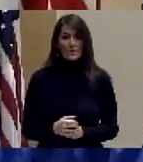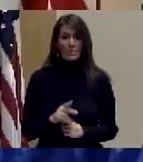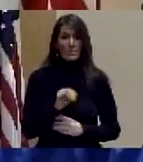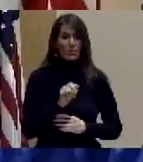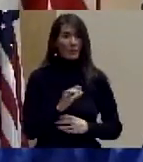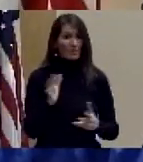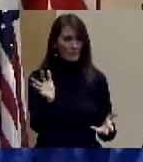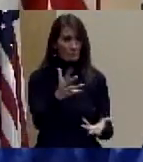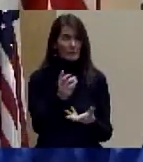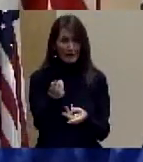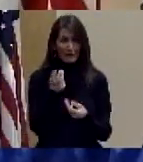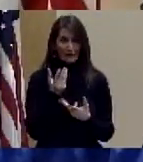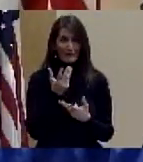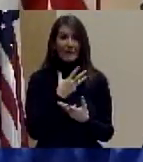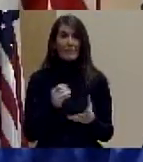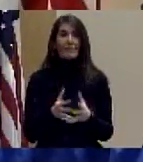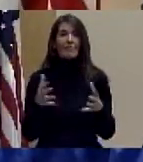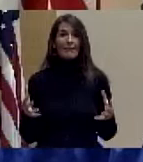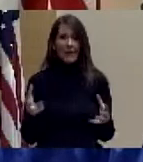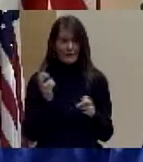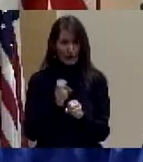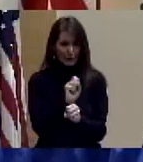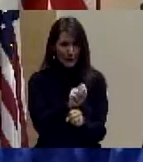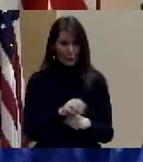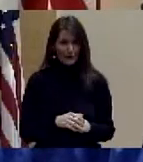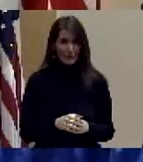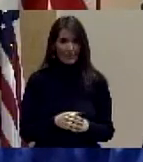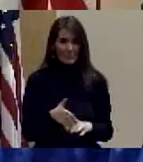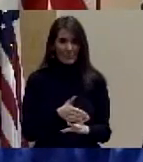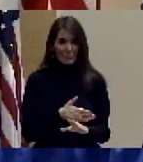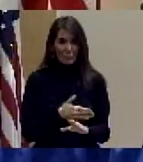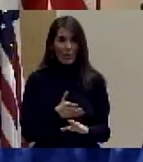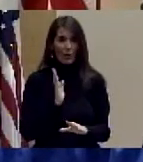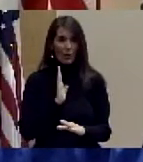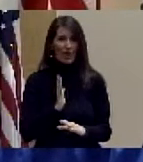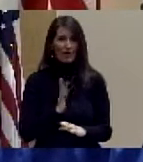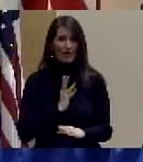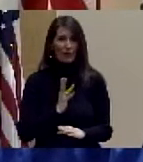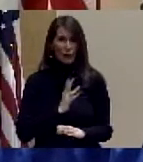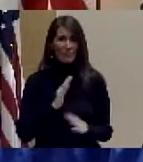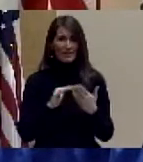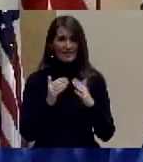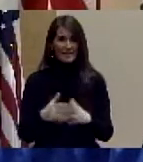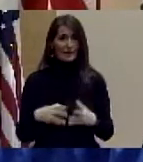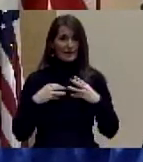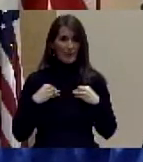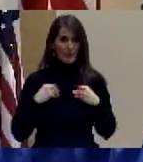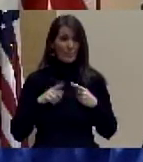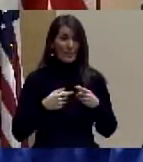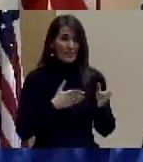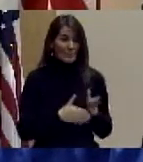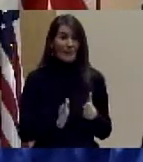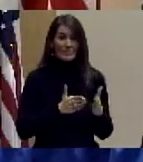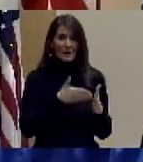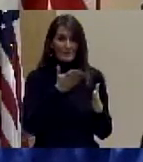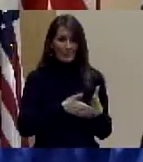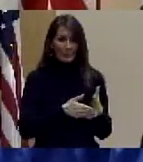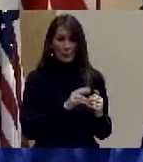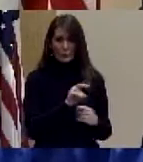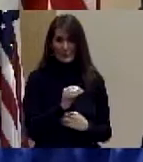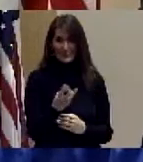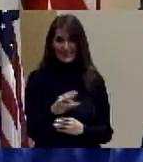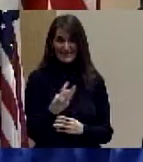input and a lot of hard work before receiving formal town adoption when the plan is completed in